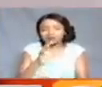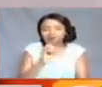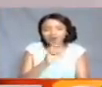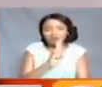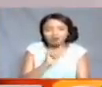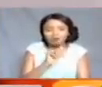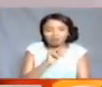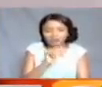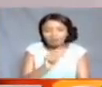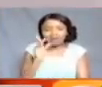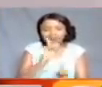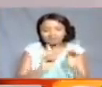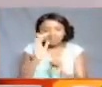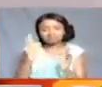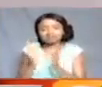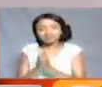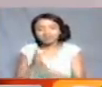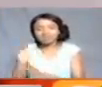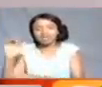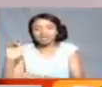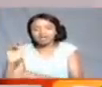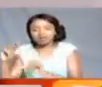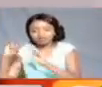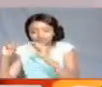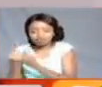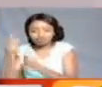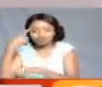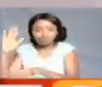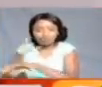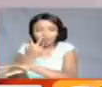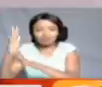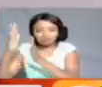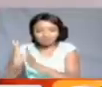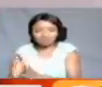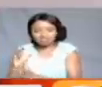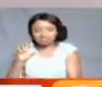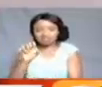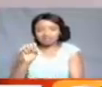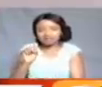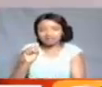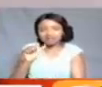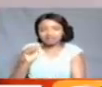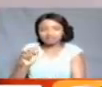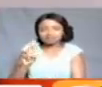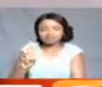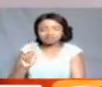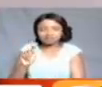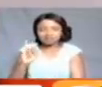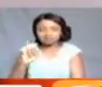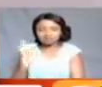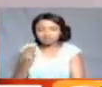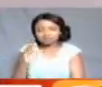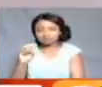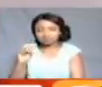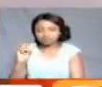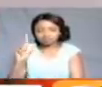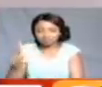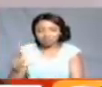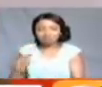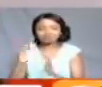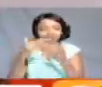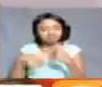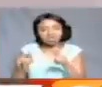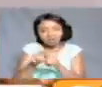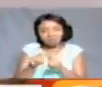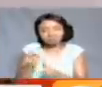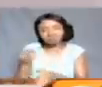Emmy Koskei, you know, she, her song came out, it was used during the, was it the inauguration or when we were amalgamating the